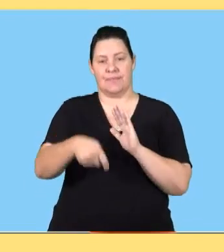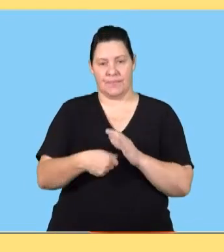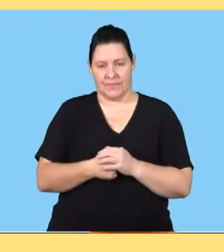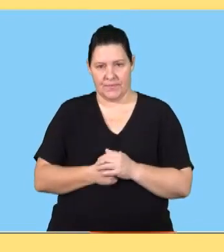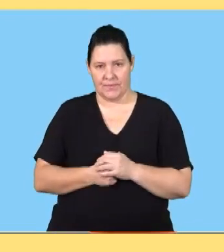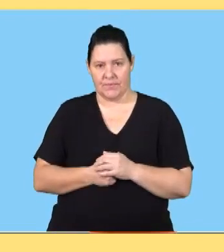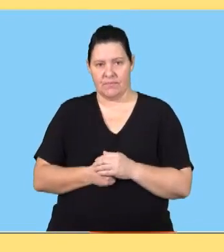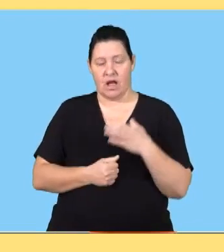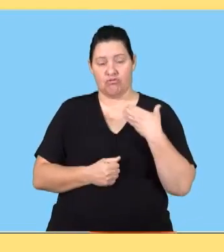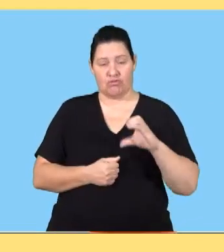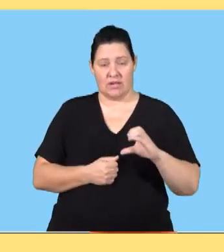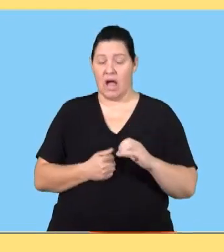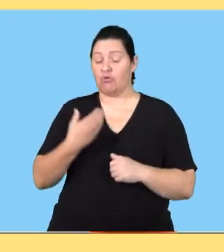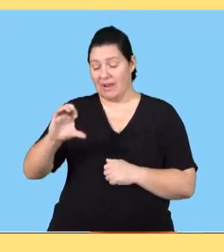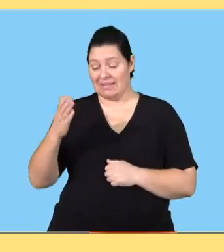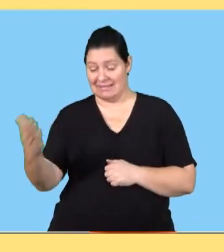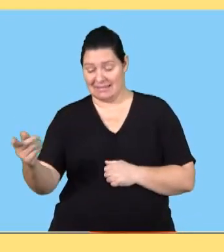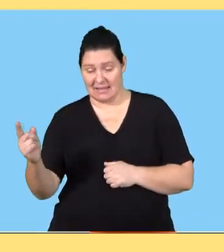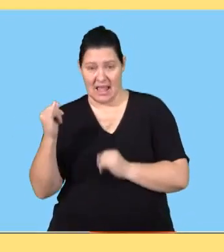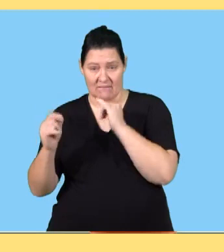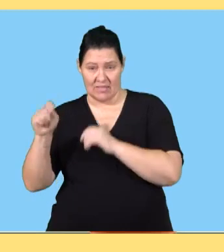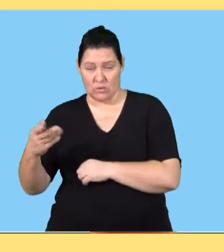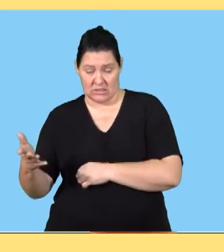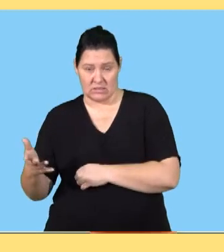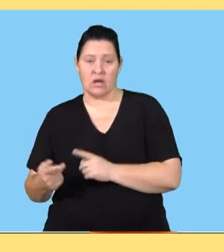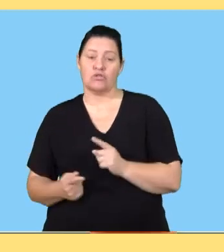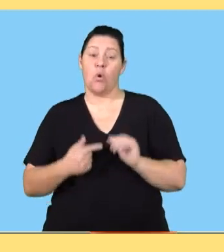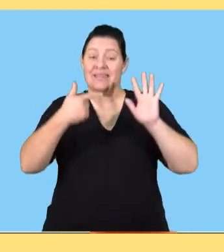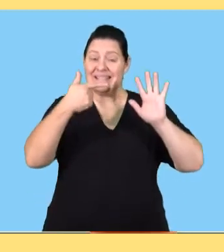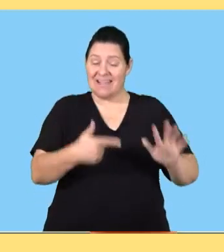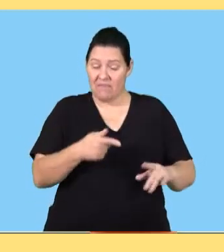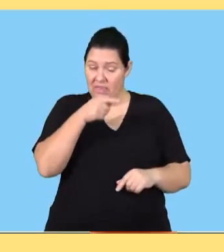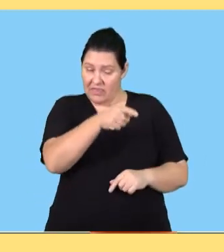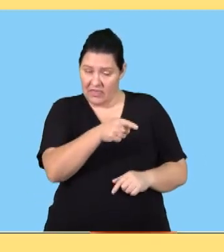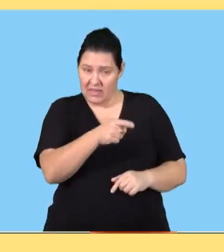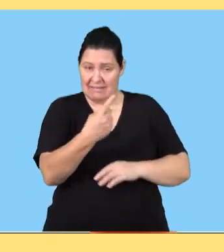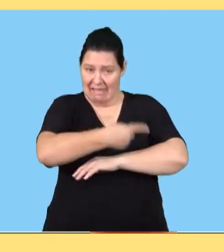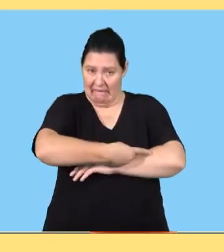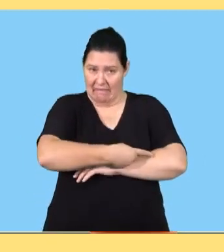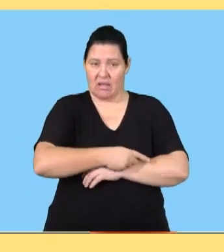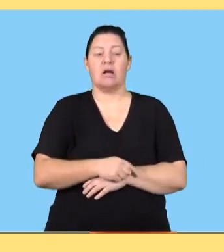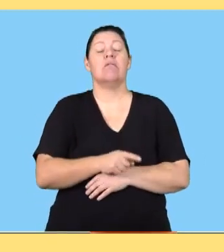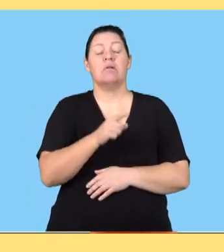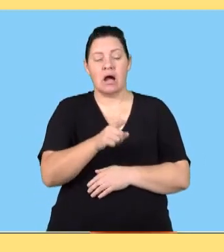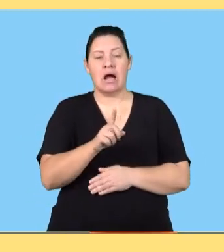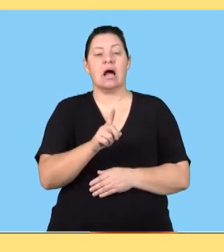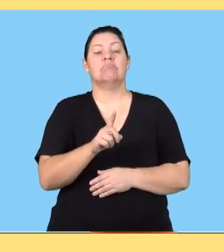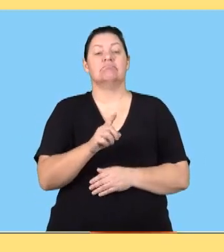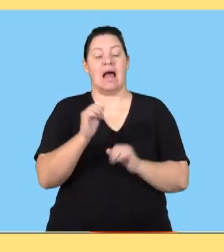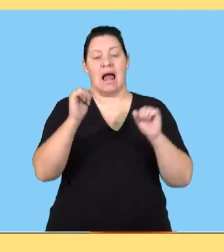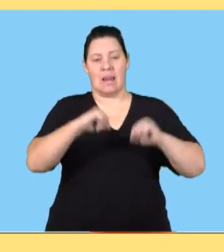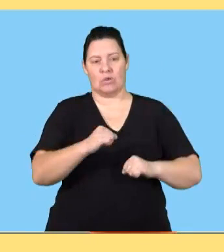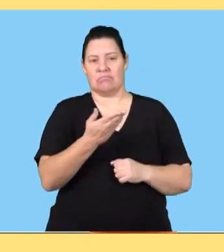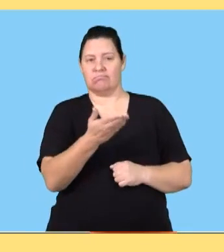11,000 on the credit side. And then on the 7th, which is what you see over here, there is